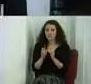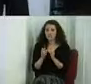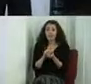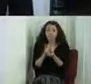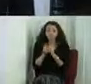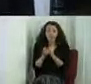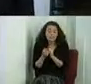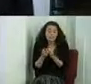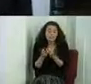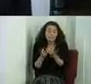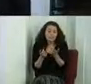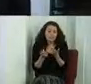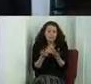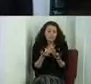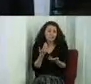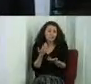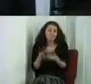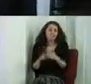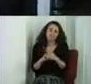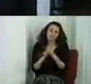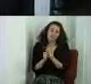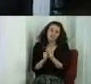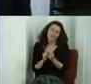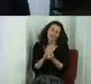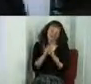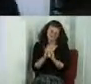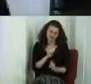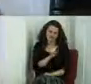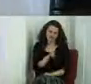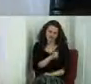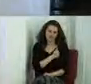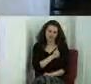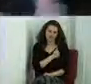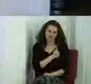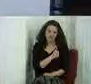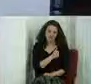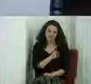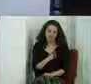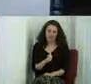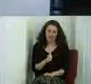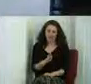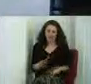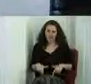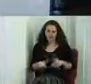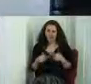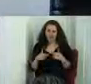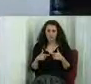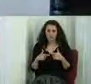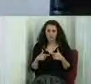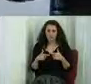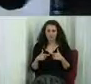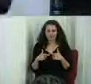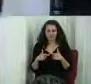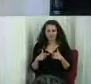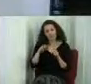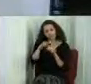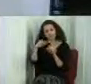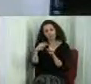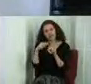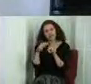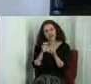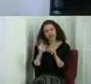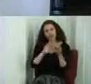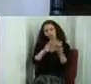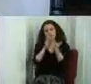a change of attitude, and a living life from a place of a community rather than from a